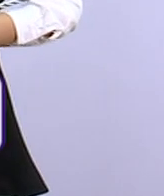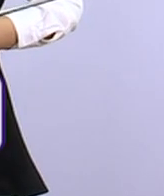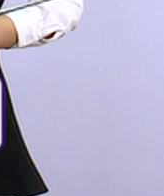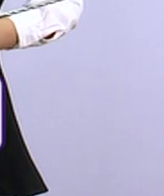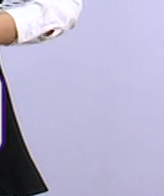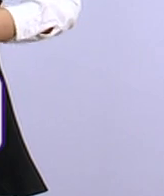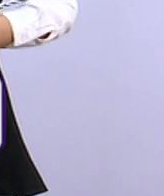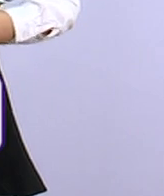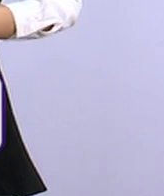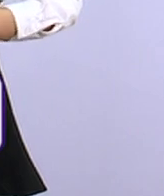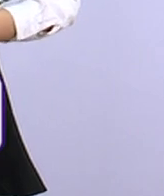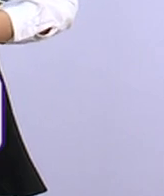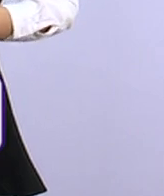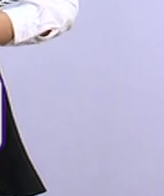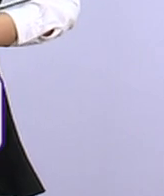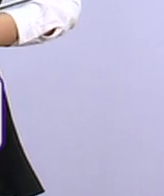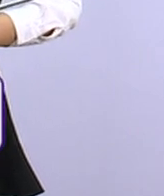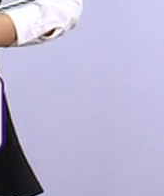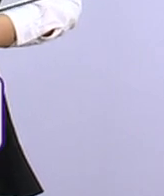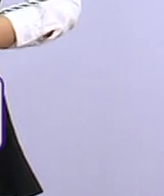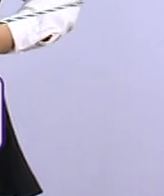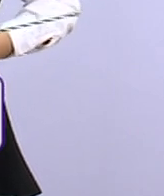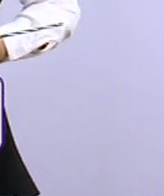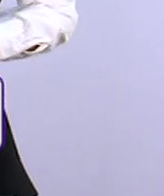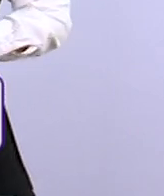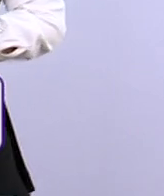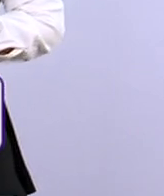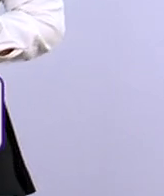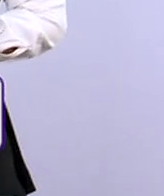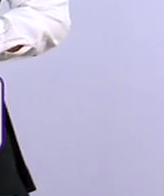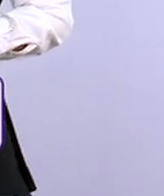I hope you did a great job.